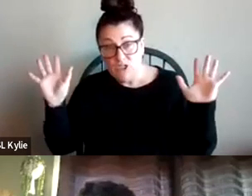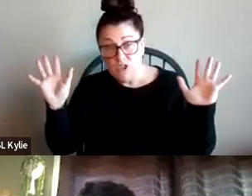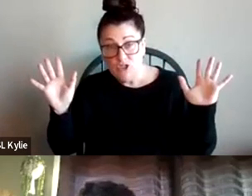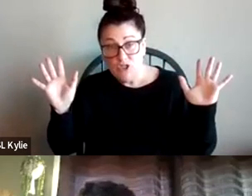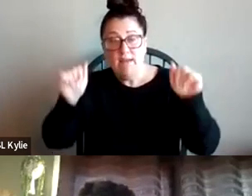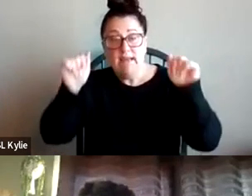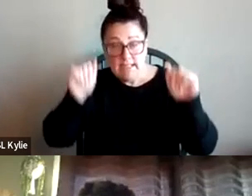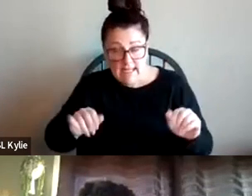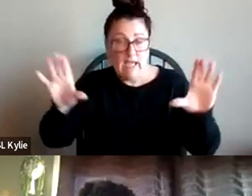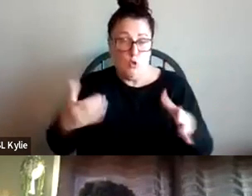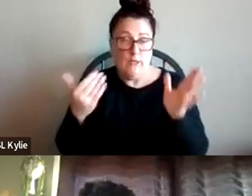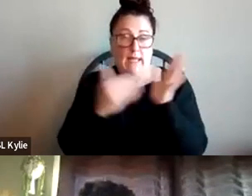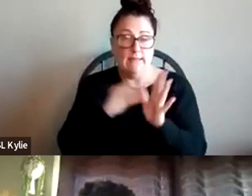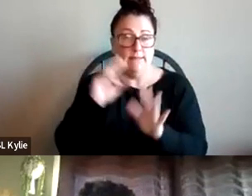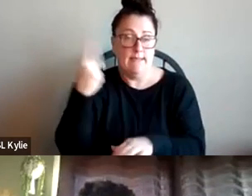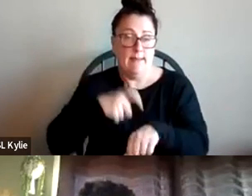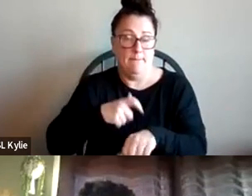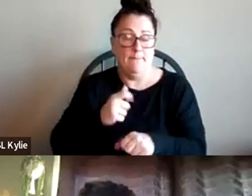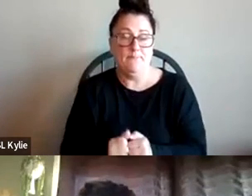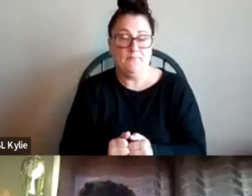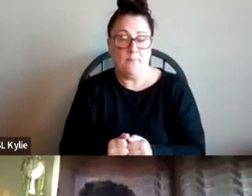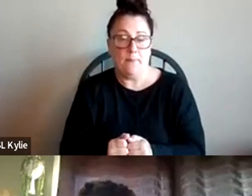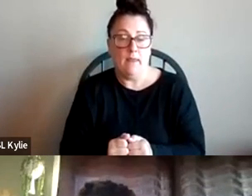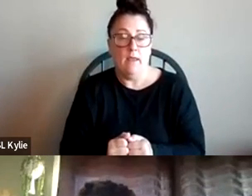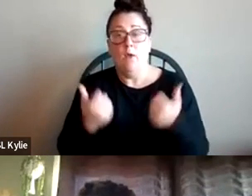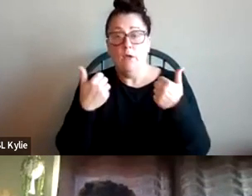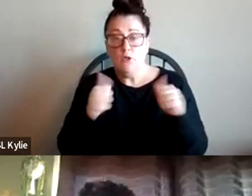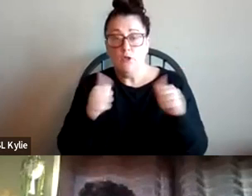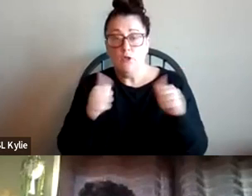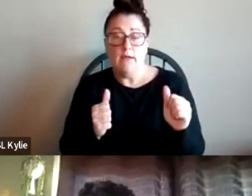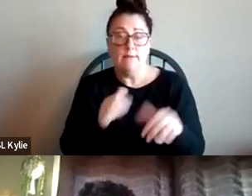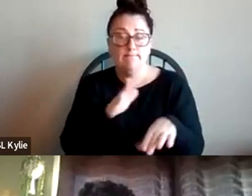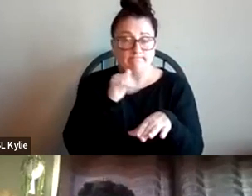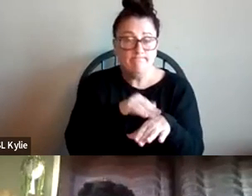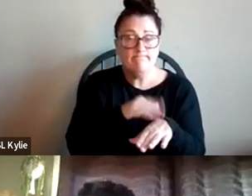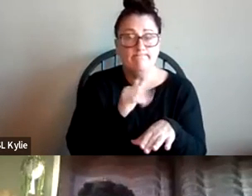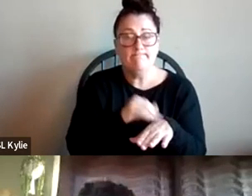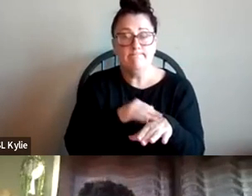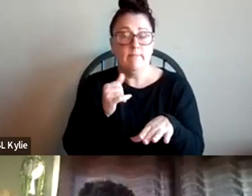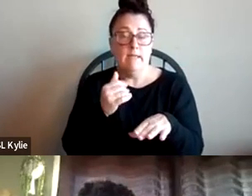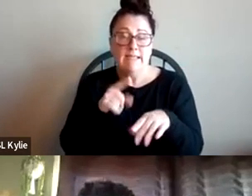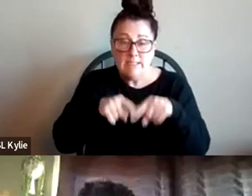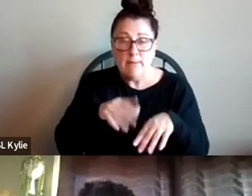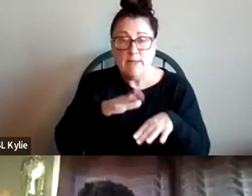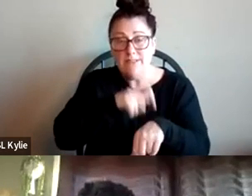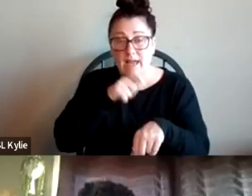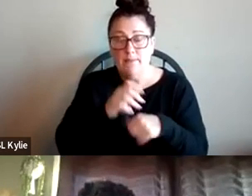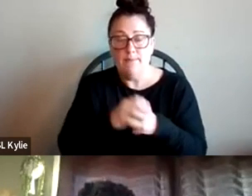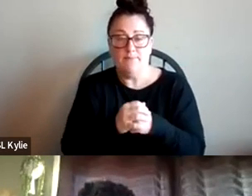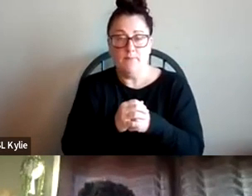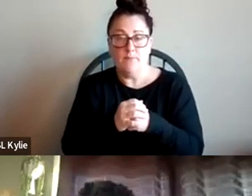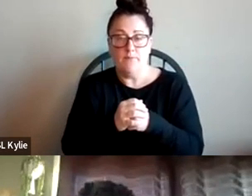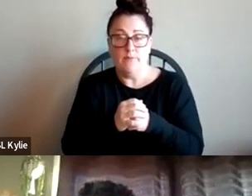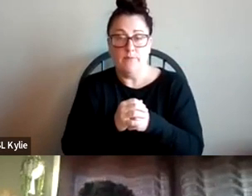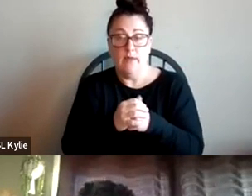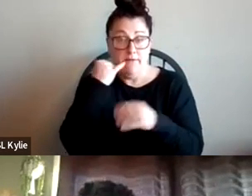opportunity to do so. We will take as many speakers as time allows, and if time permits,